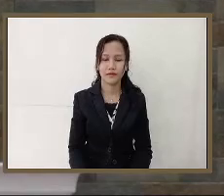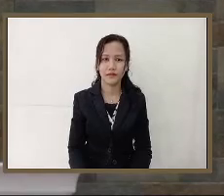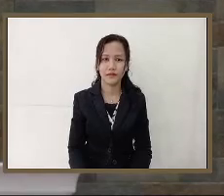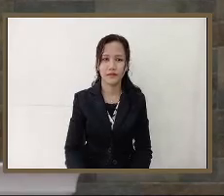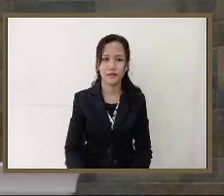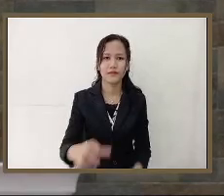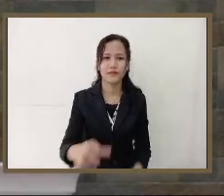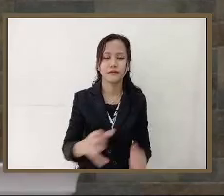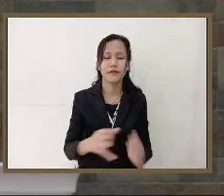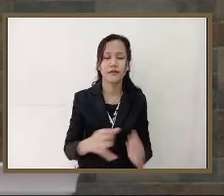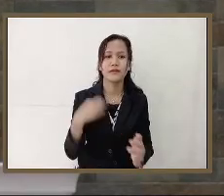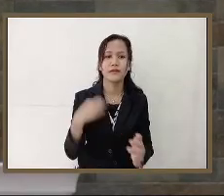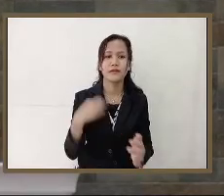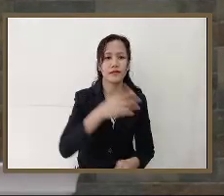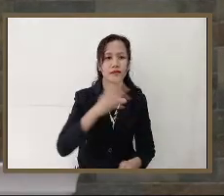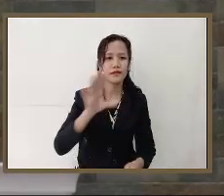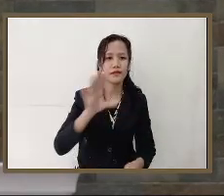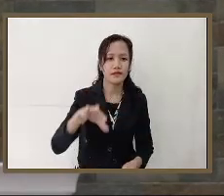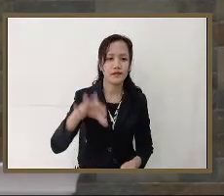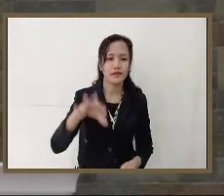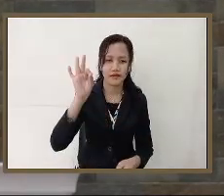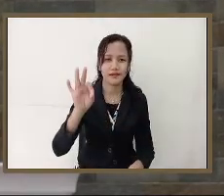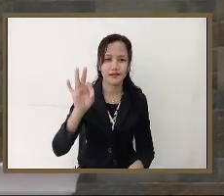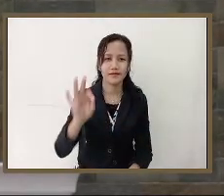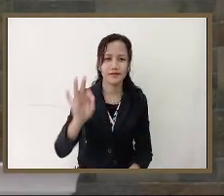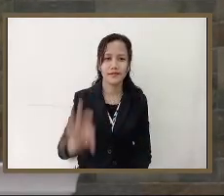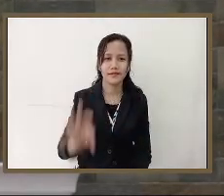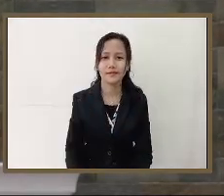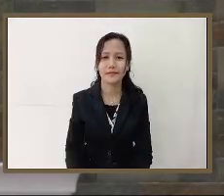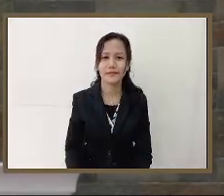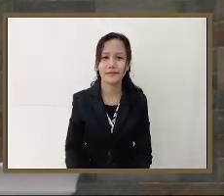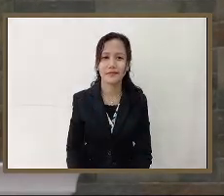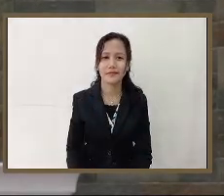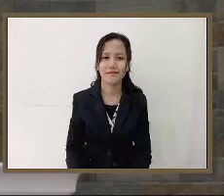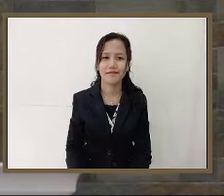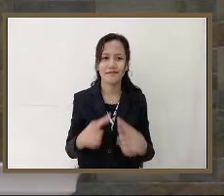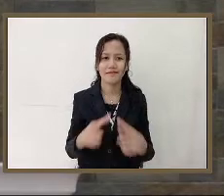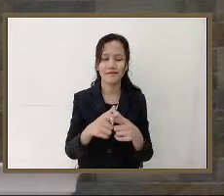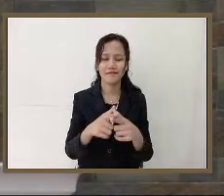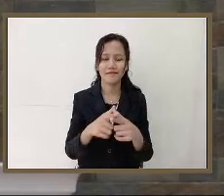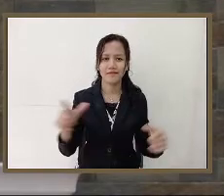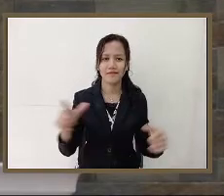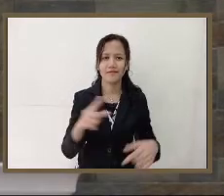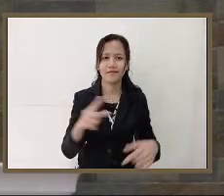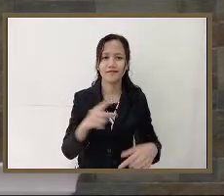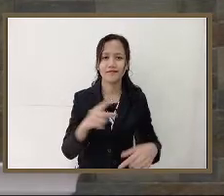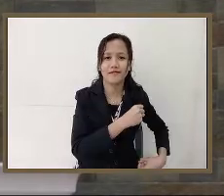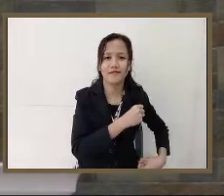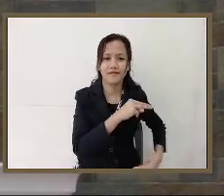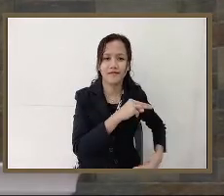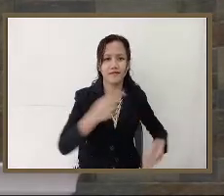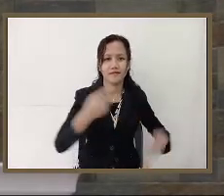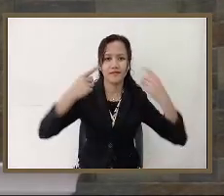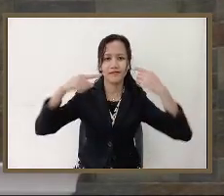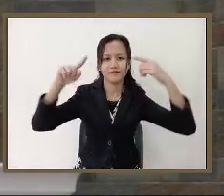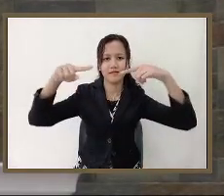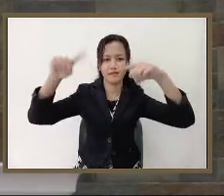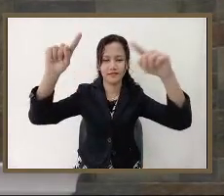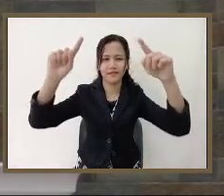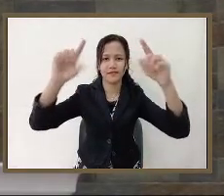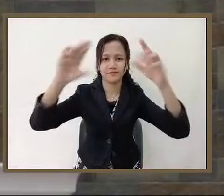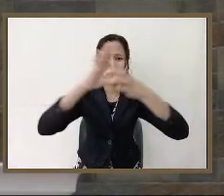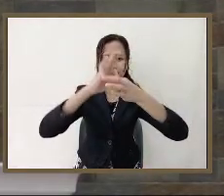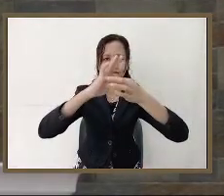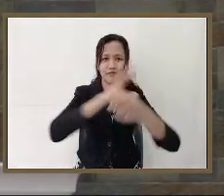dito yung mga great military success ni King David. Sa chapter 10, makikita